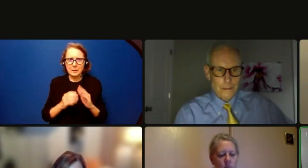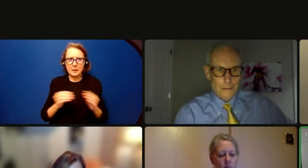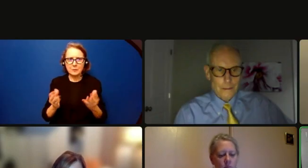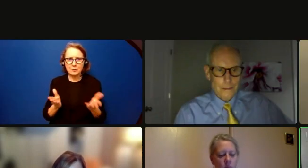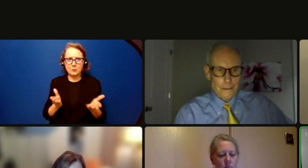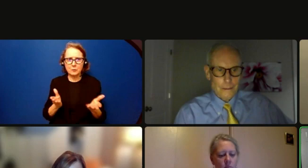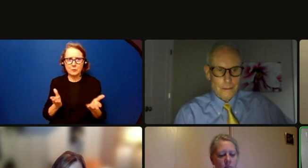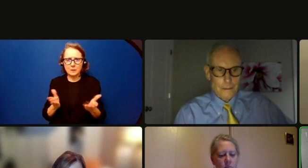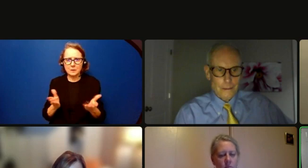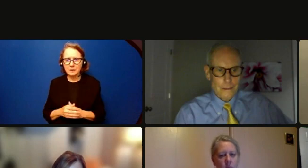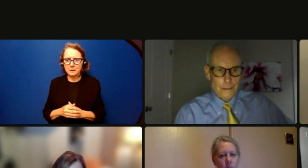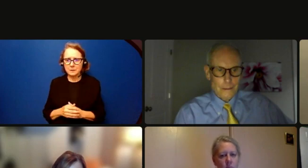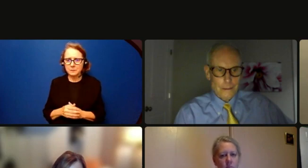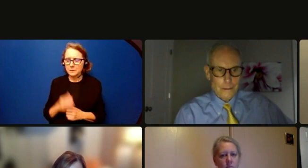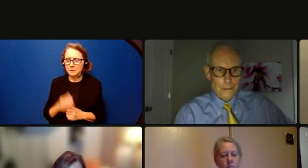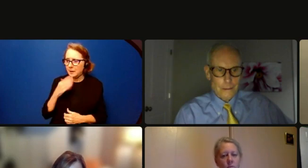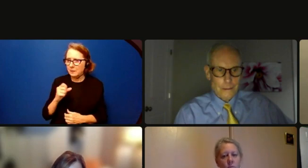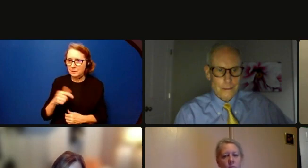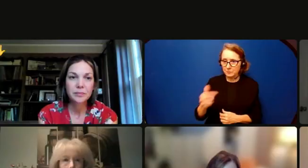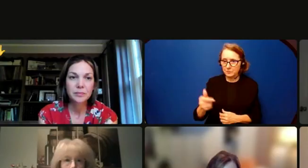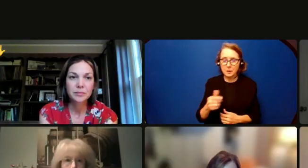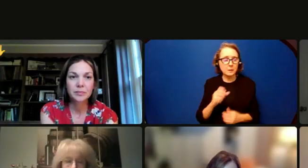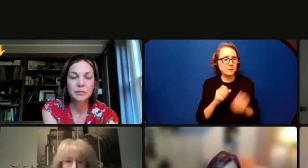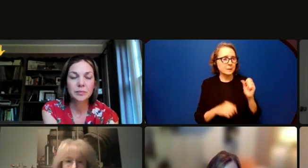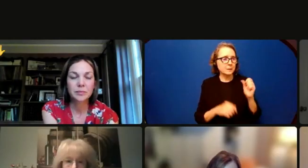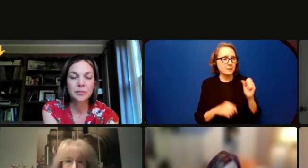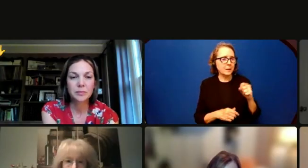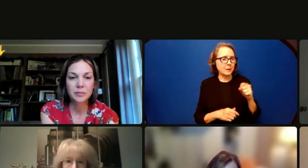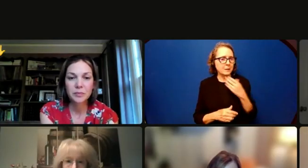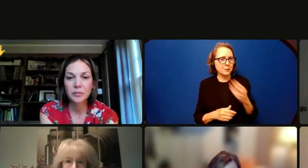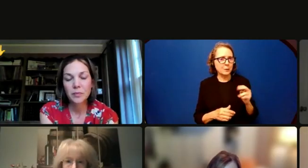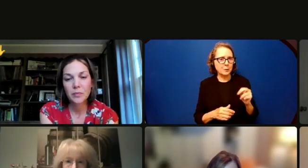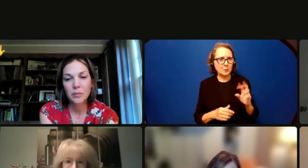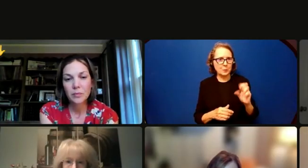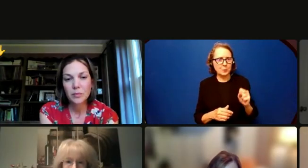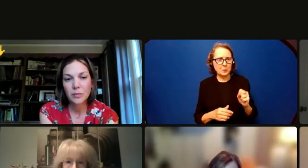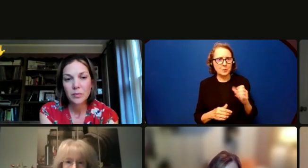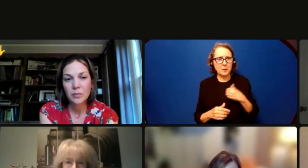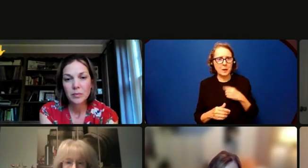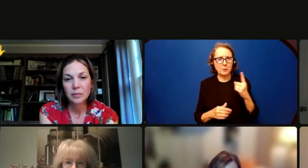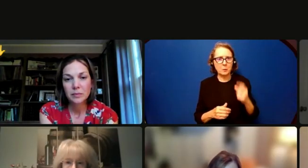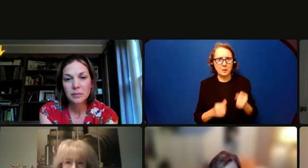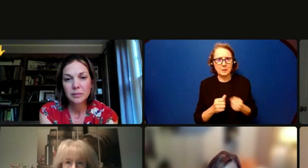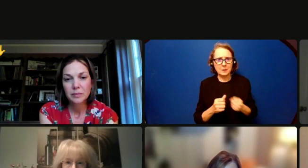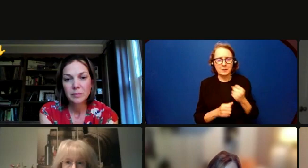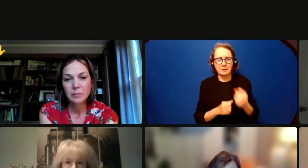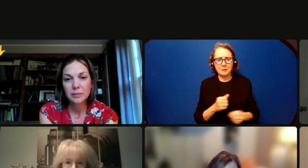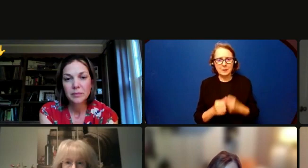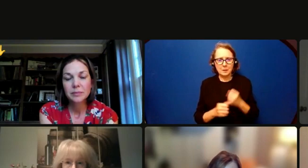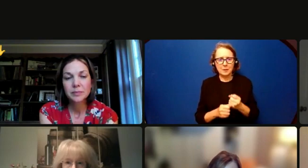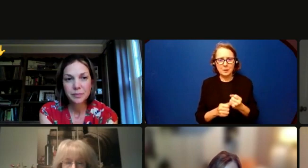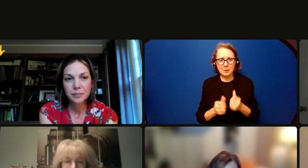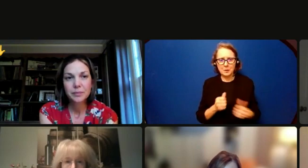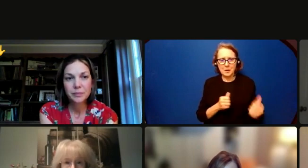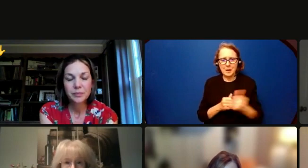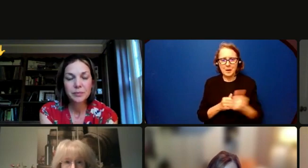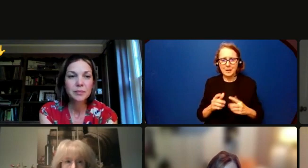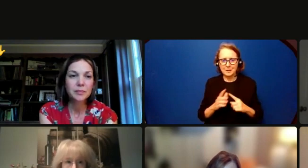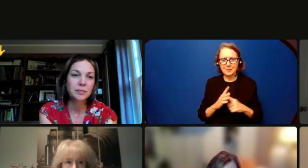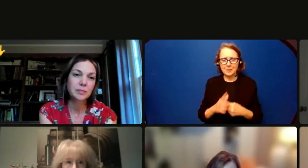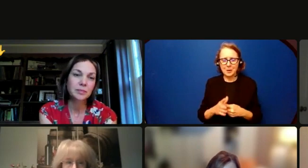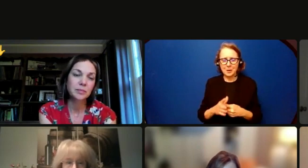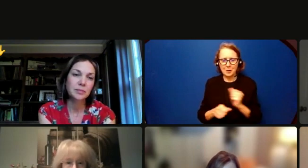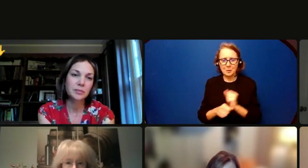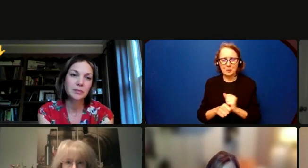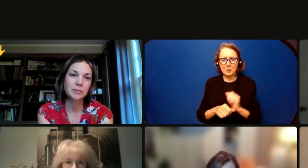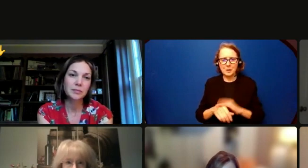that? Yeah. So the good news is we have a year's head start on working on the site plan. So, you know, we'll start